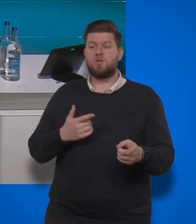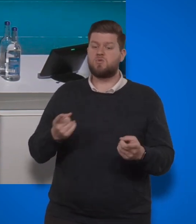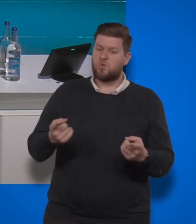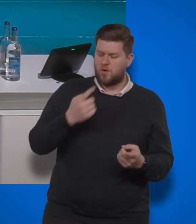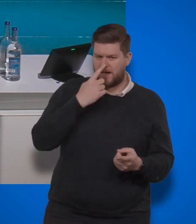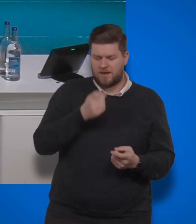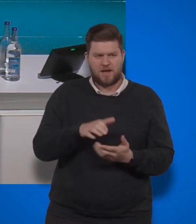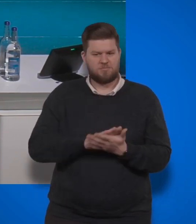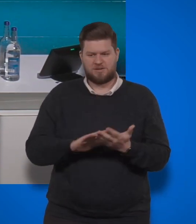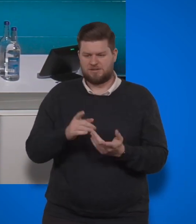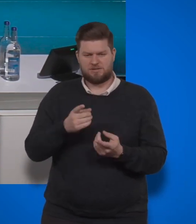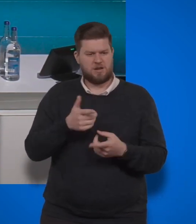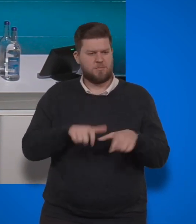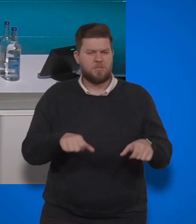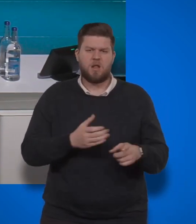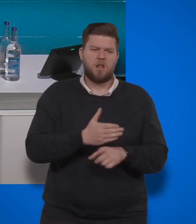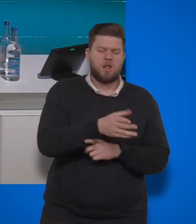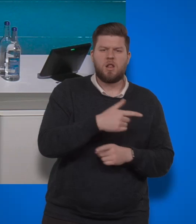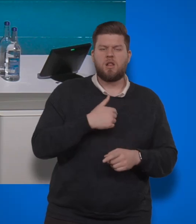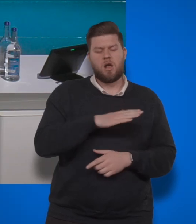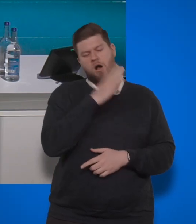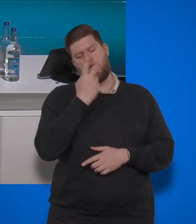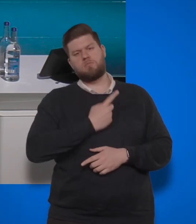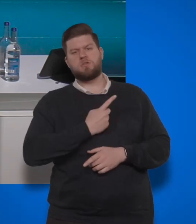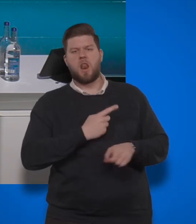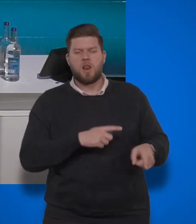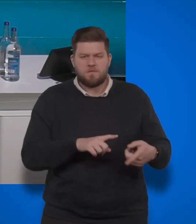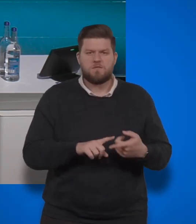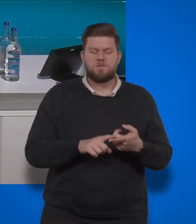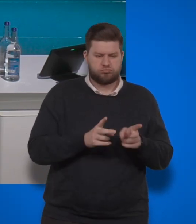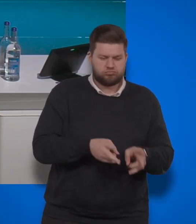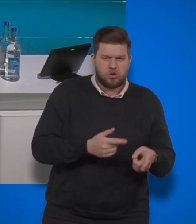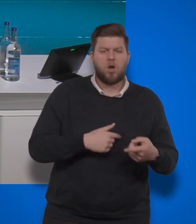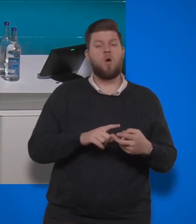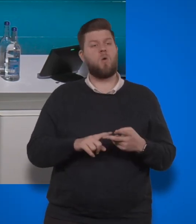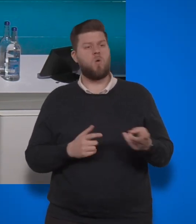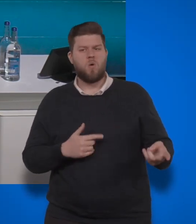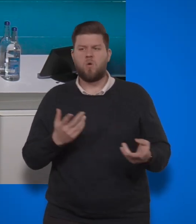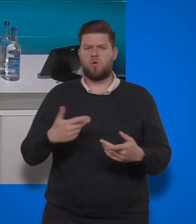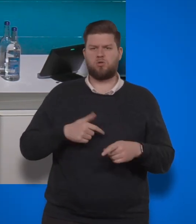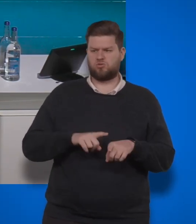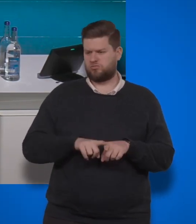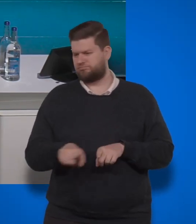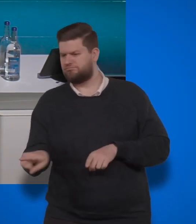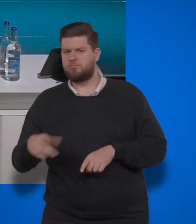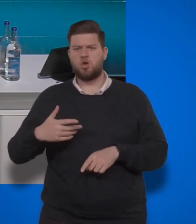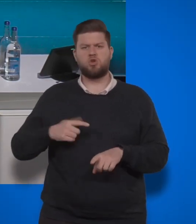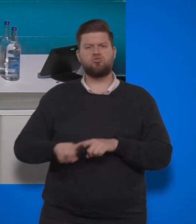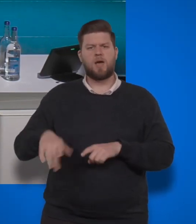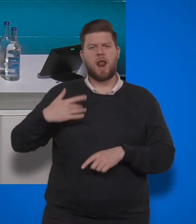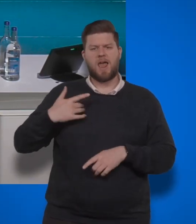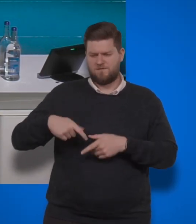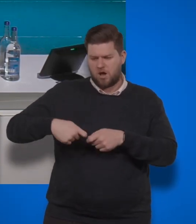towards suicide and medical killing, or it can lead towards life extension and this desperate attempt to